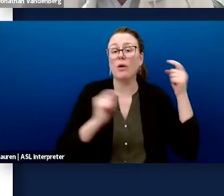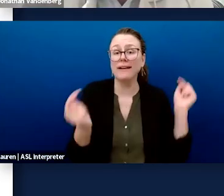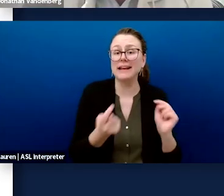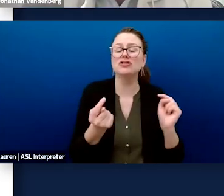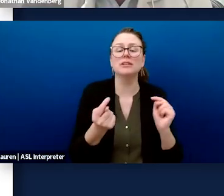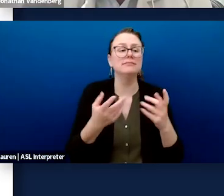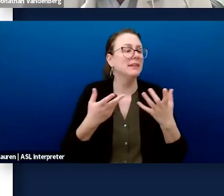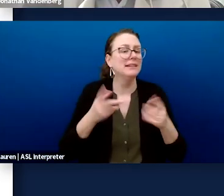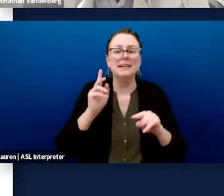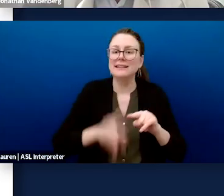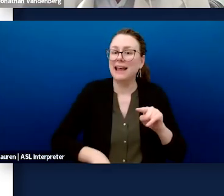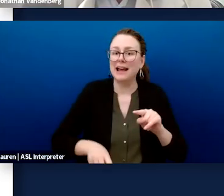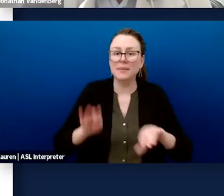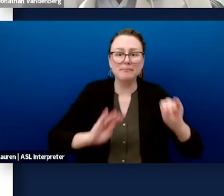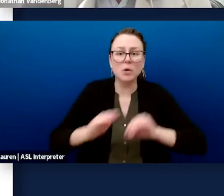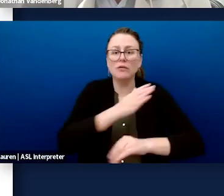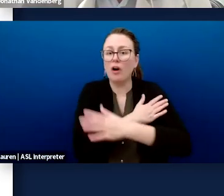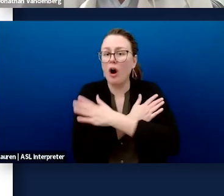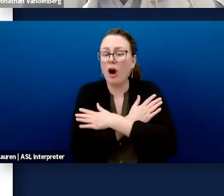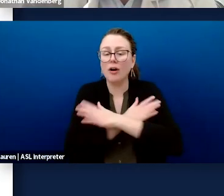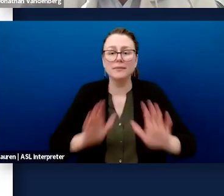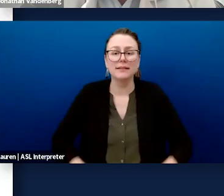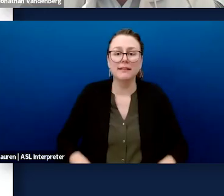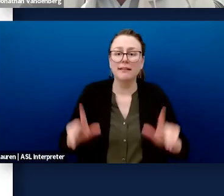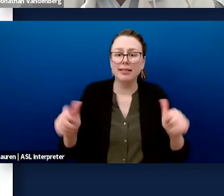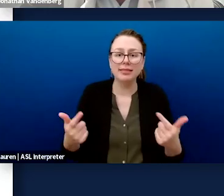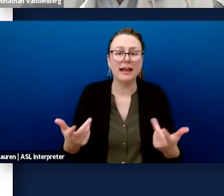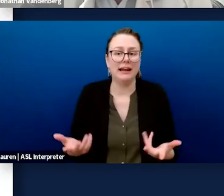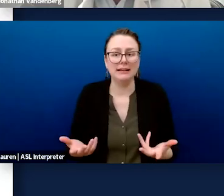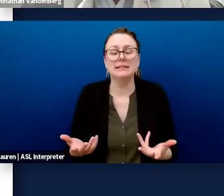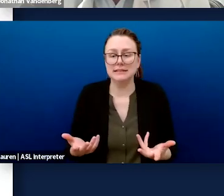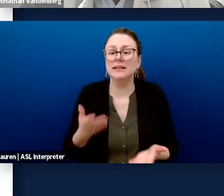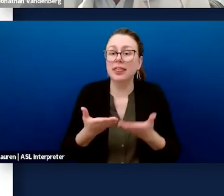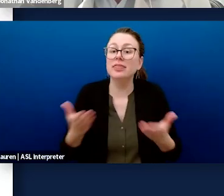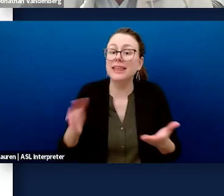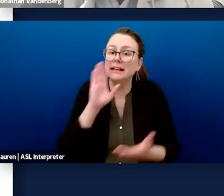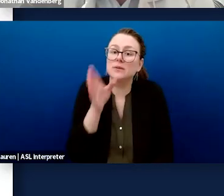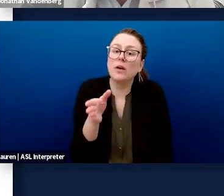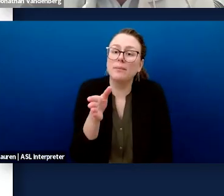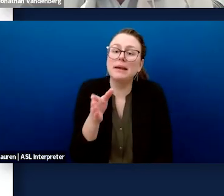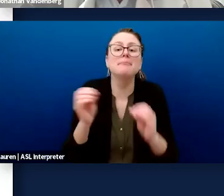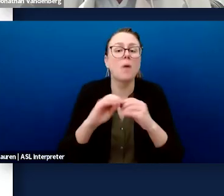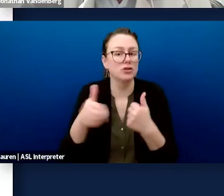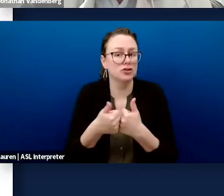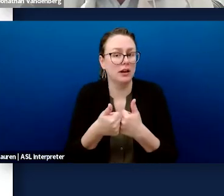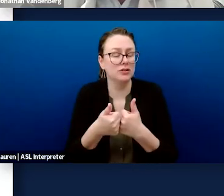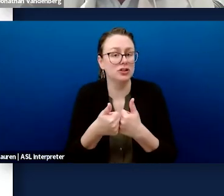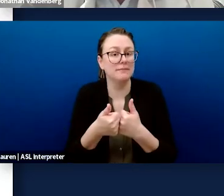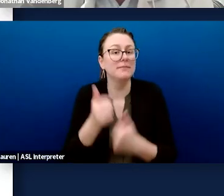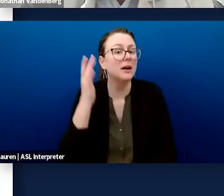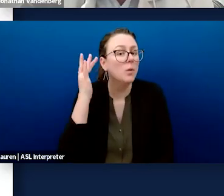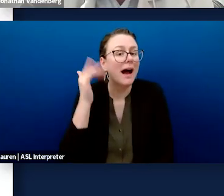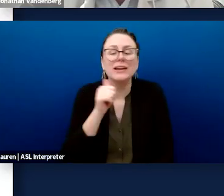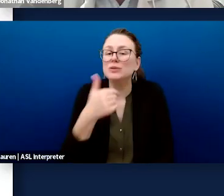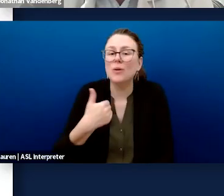trouble moving your arms and your legs, things are going to be a little bit more challenging because you don't have